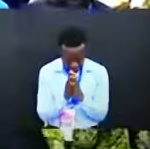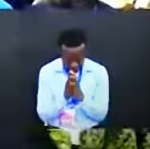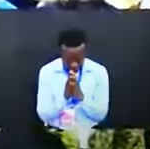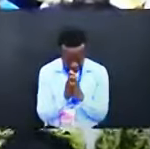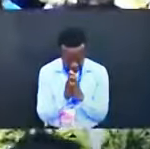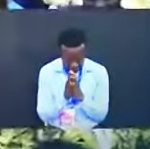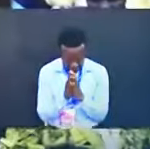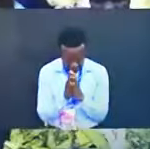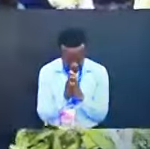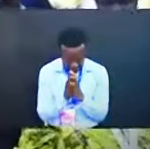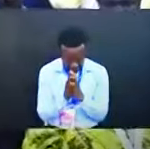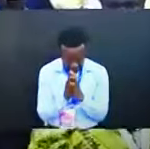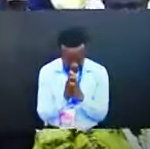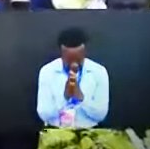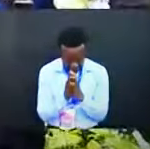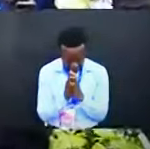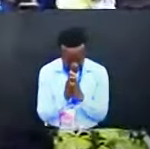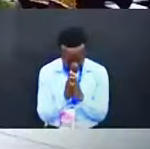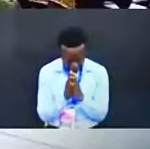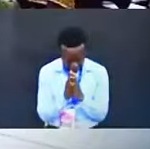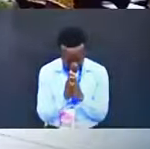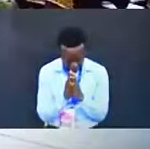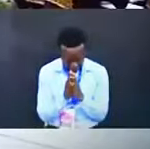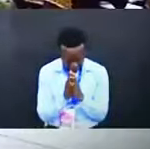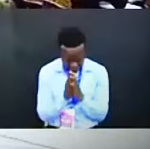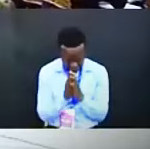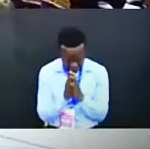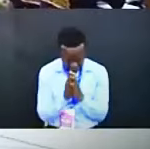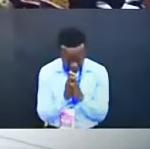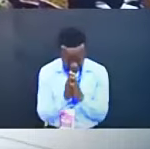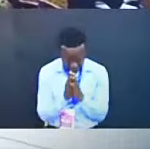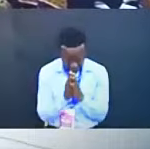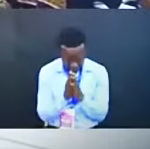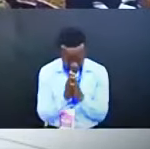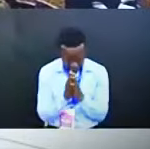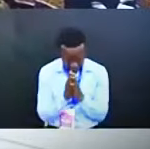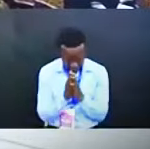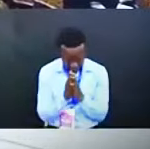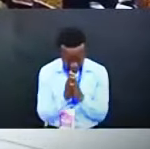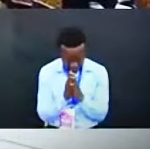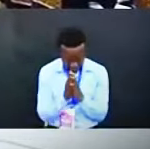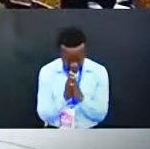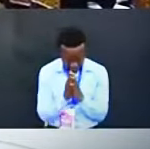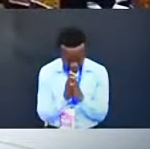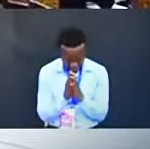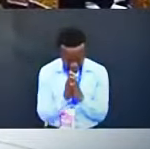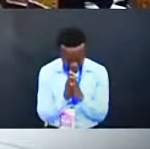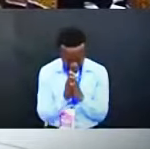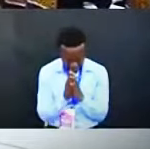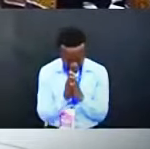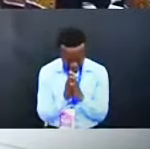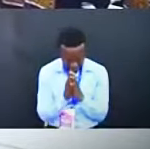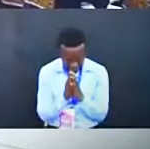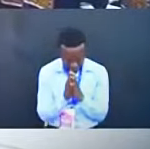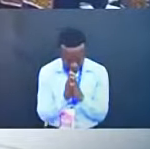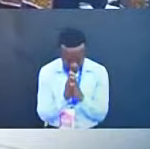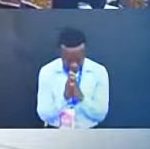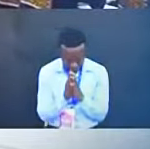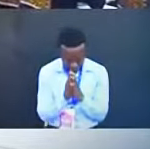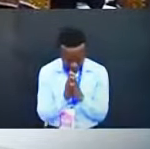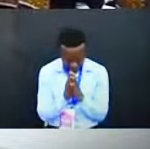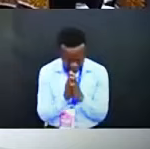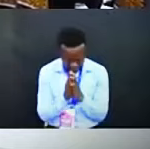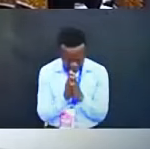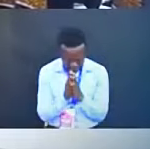you, the observer, don't be worried. And you too, don't torment yourself. You have not caused any evil. God will take care of